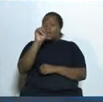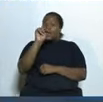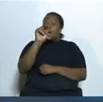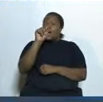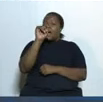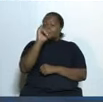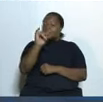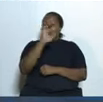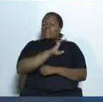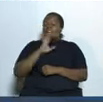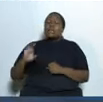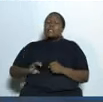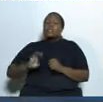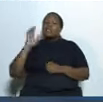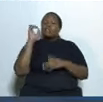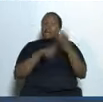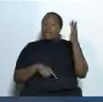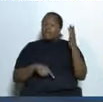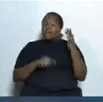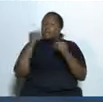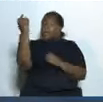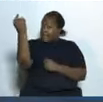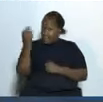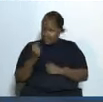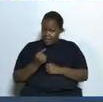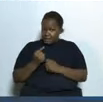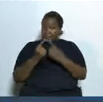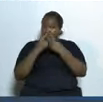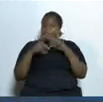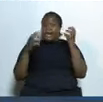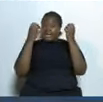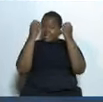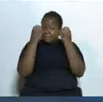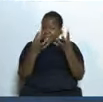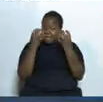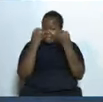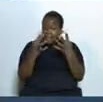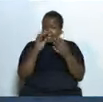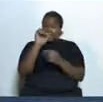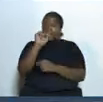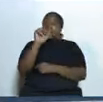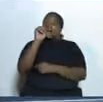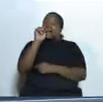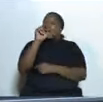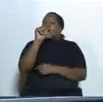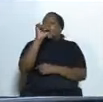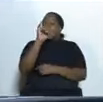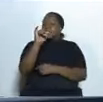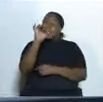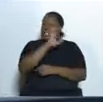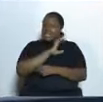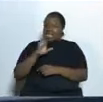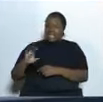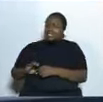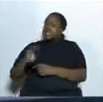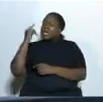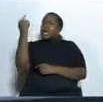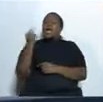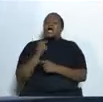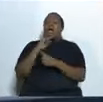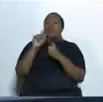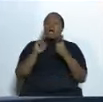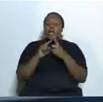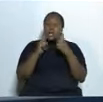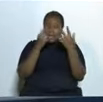what, everybody? He is what? Coming. But many antichrists have come when? When have they come?